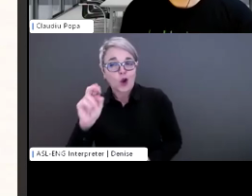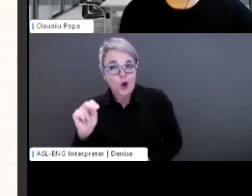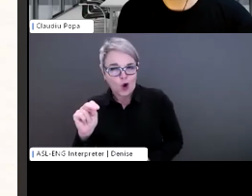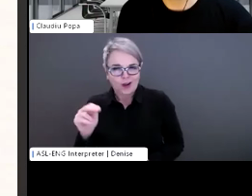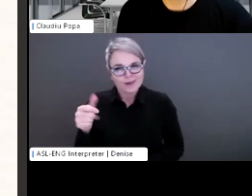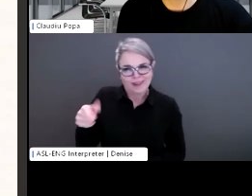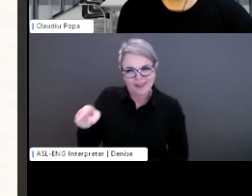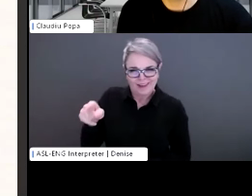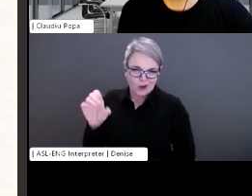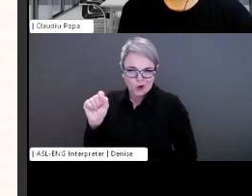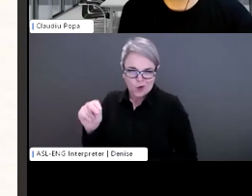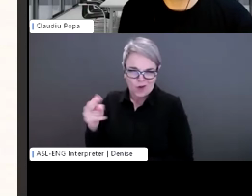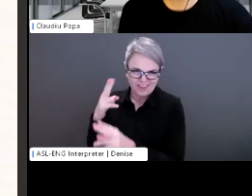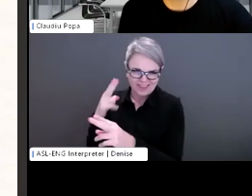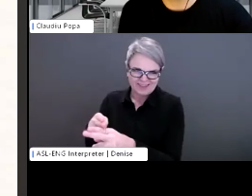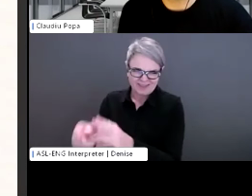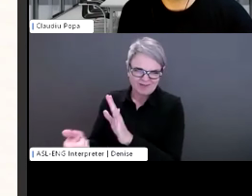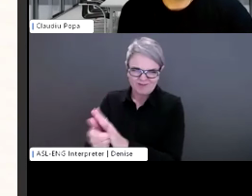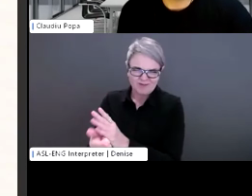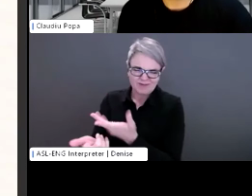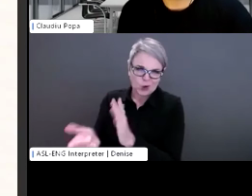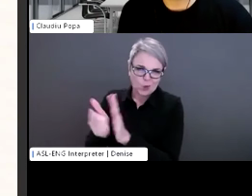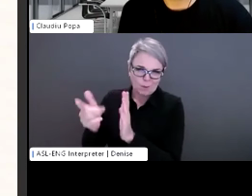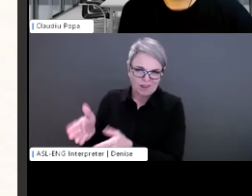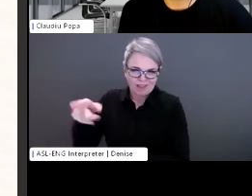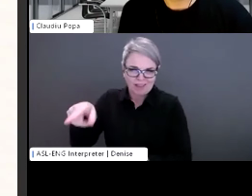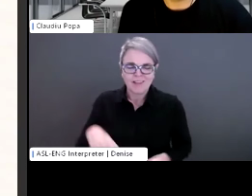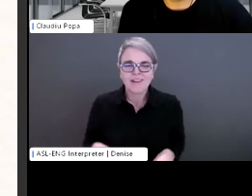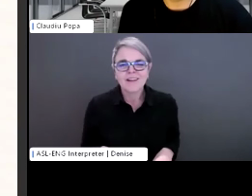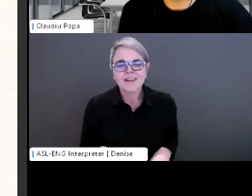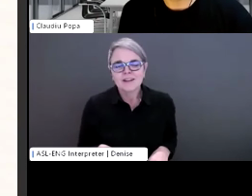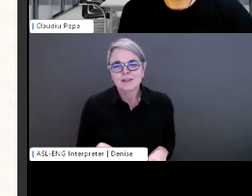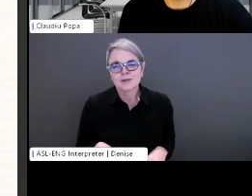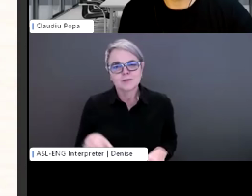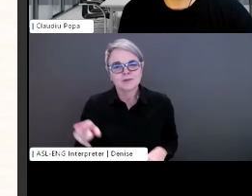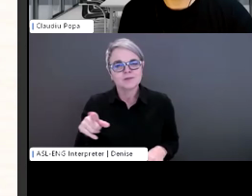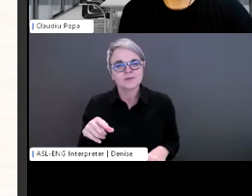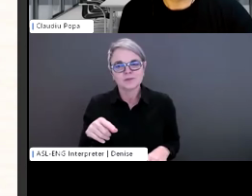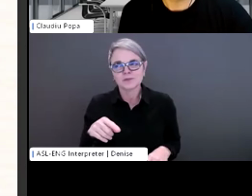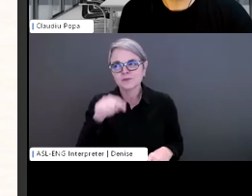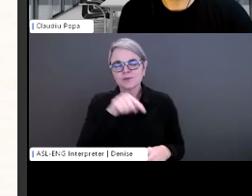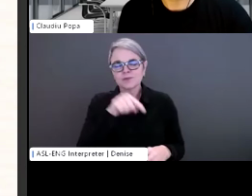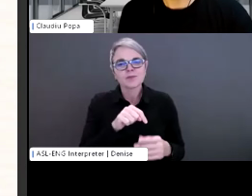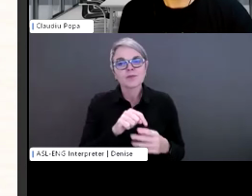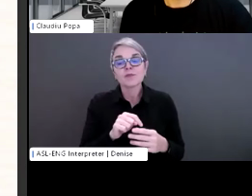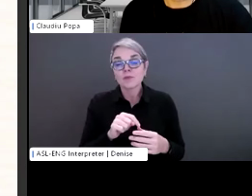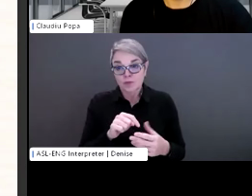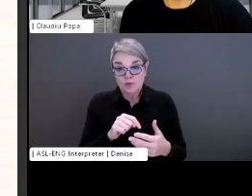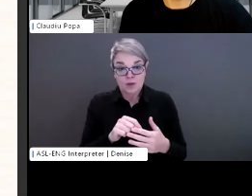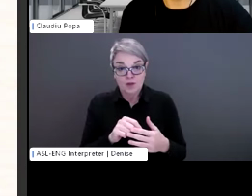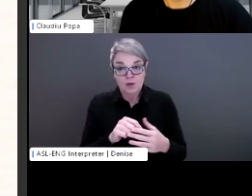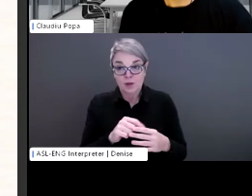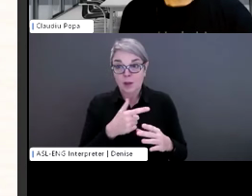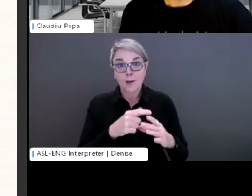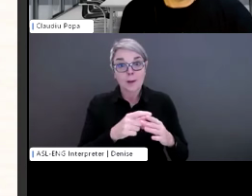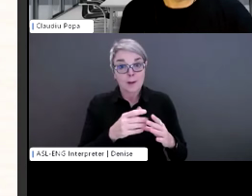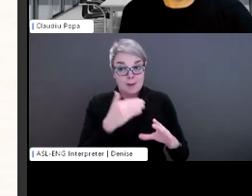email as a way to defraud people is the fact that email will tell the